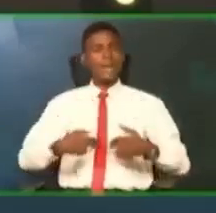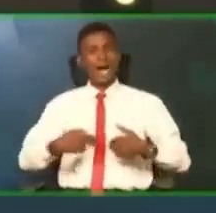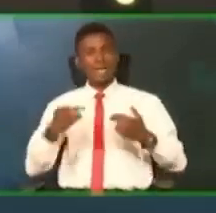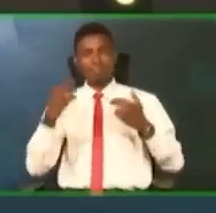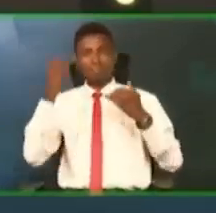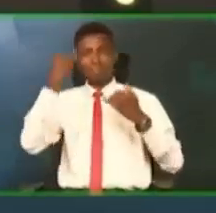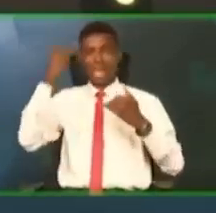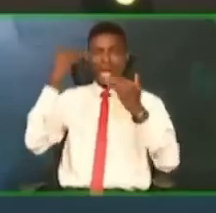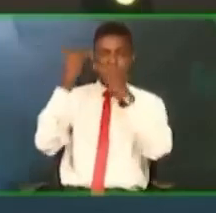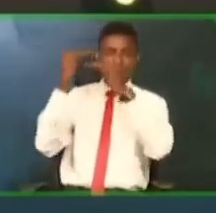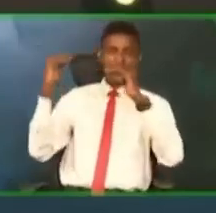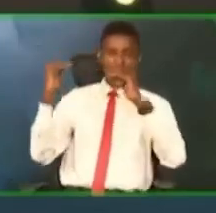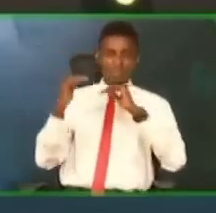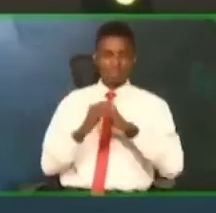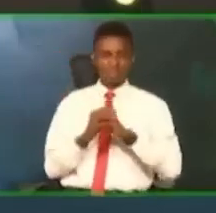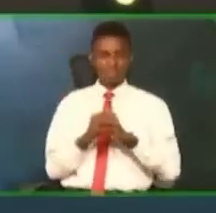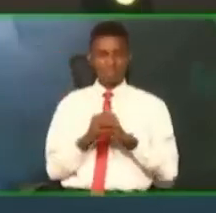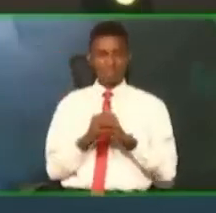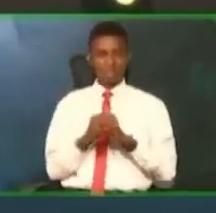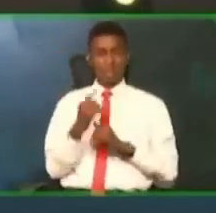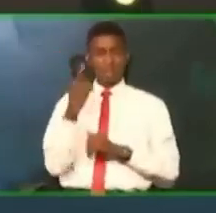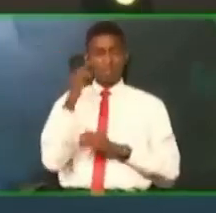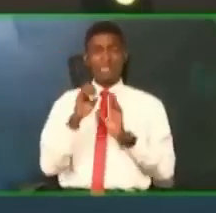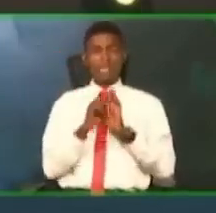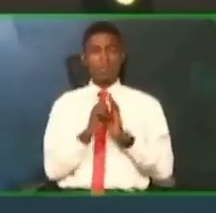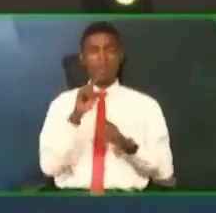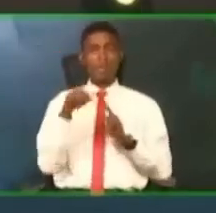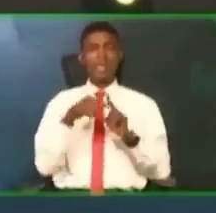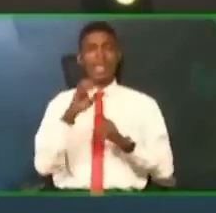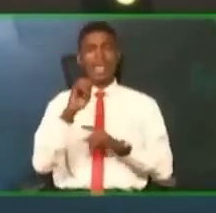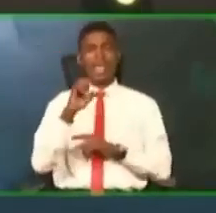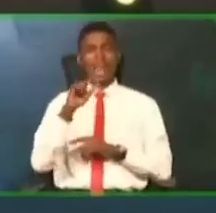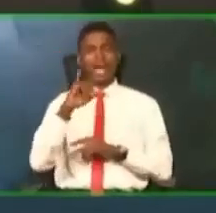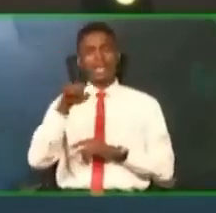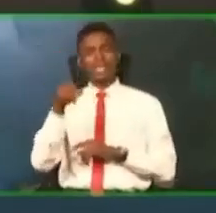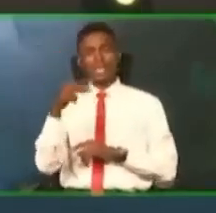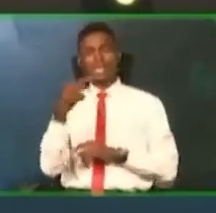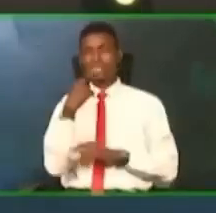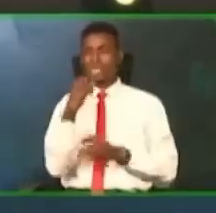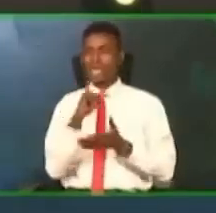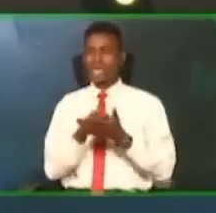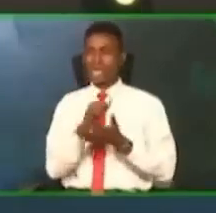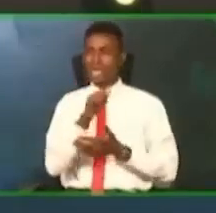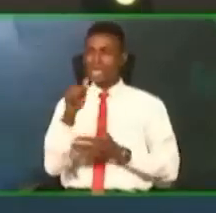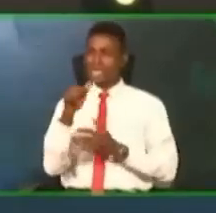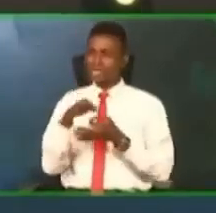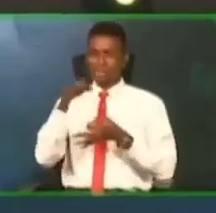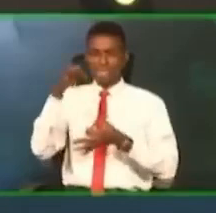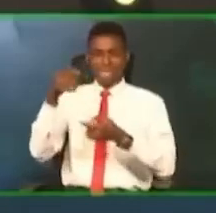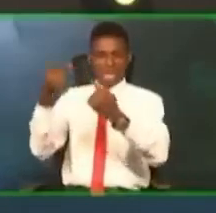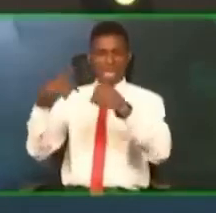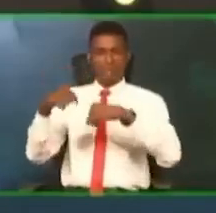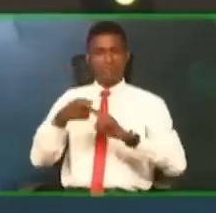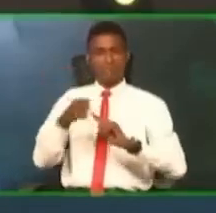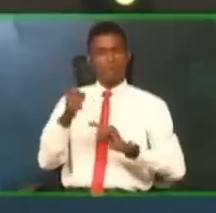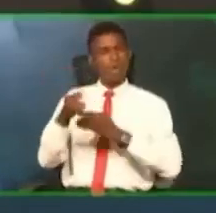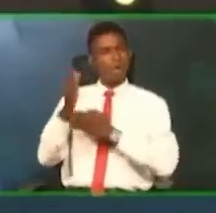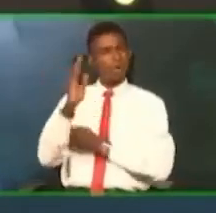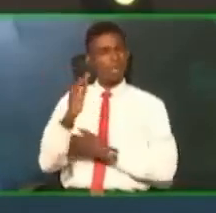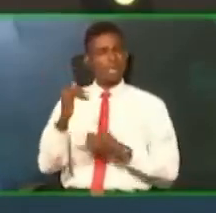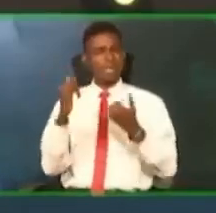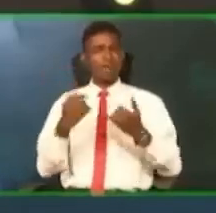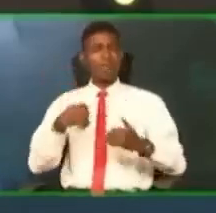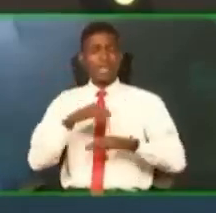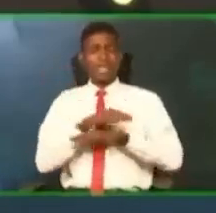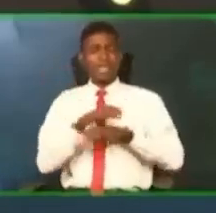spirit came out from God, remember that scripture? Yes. Now we do not see that there is any